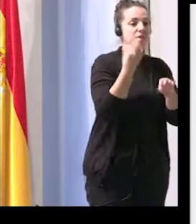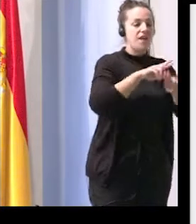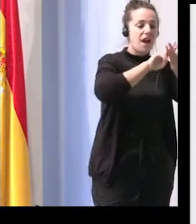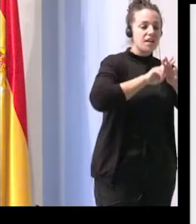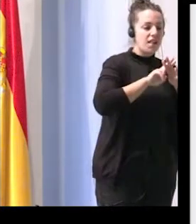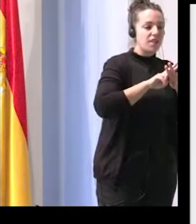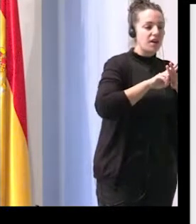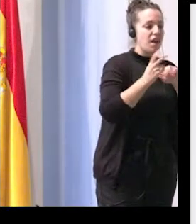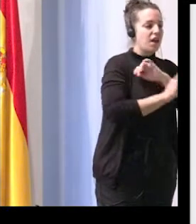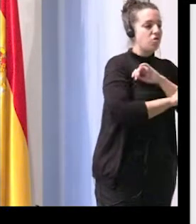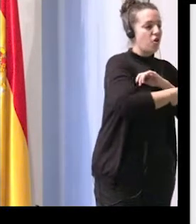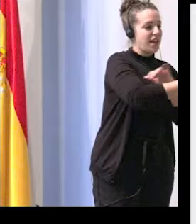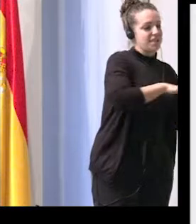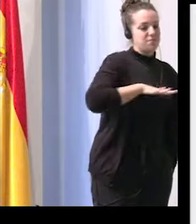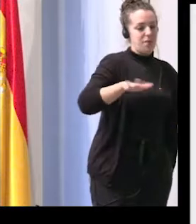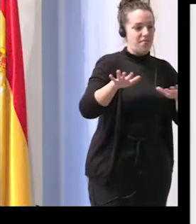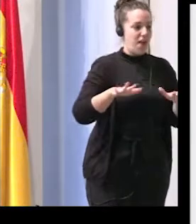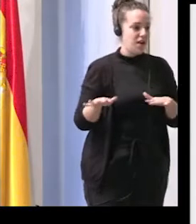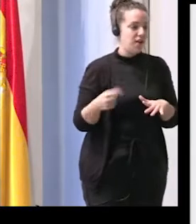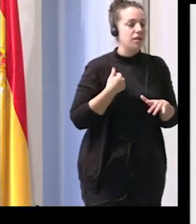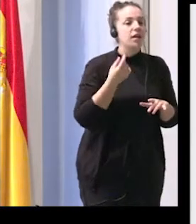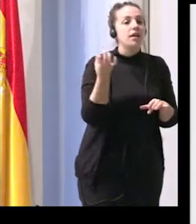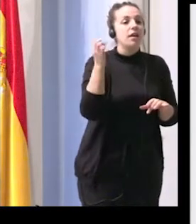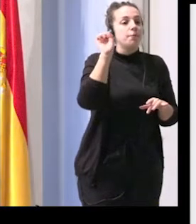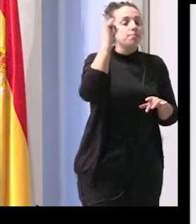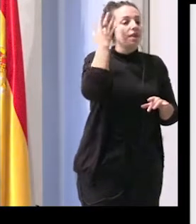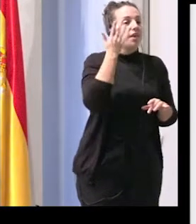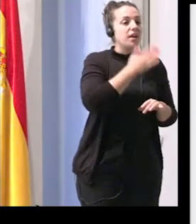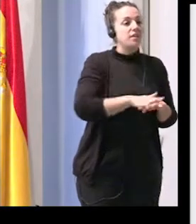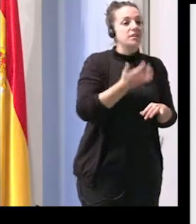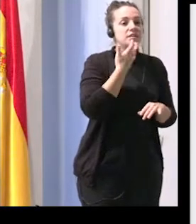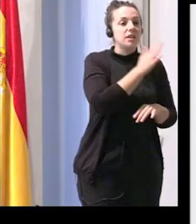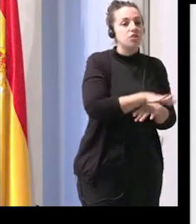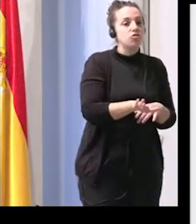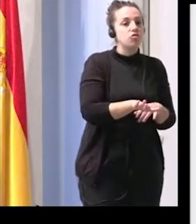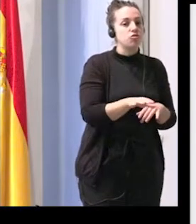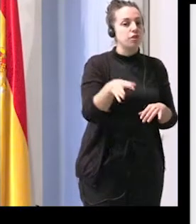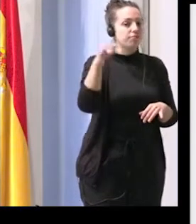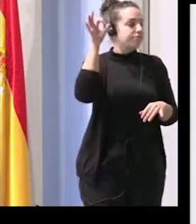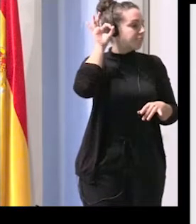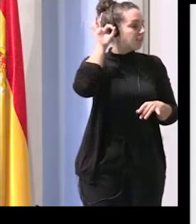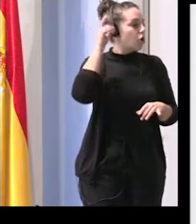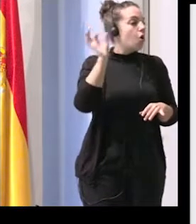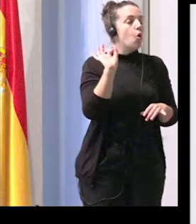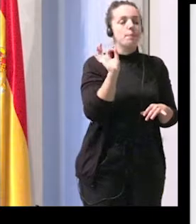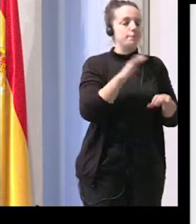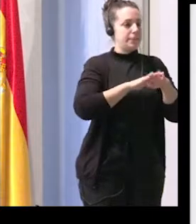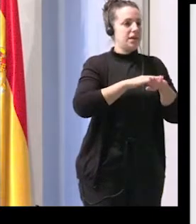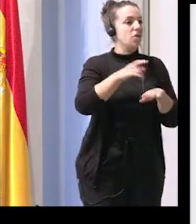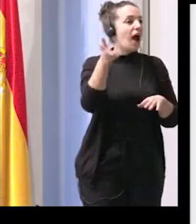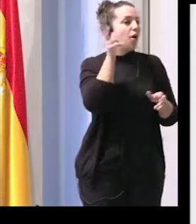the idea that maybe children with unilateral hearing have troubles with